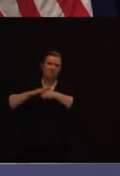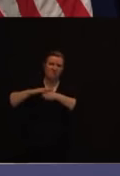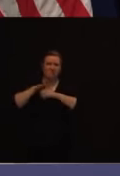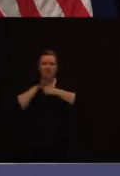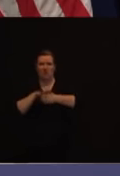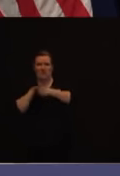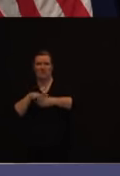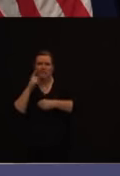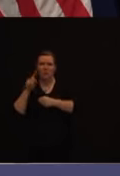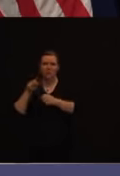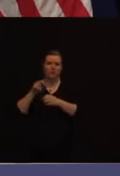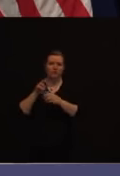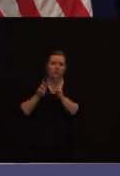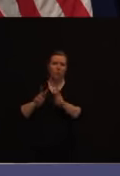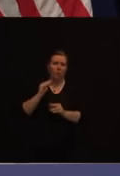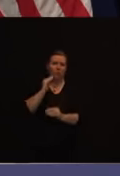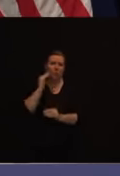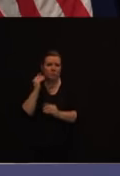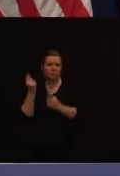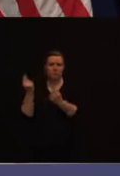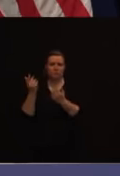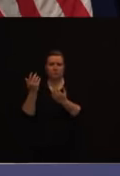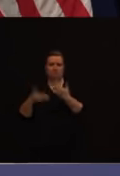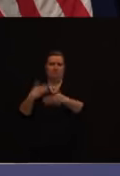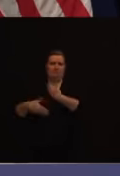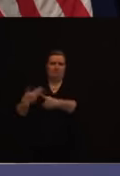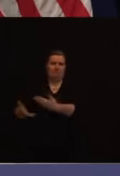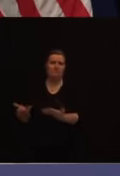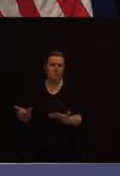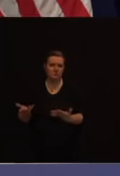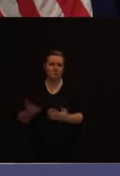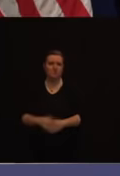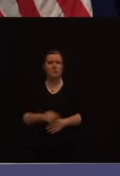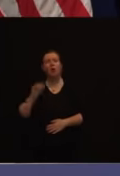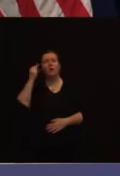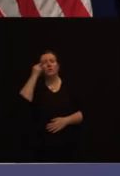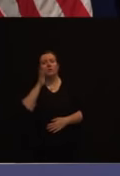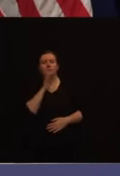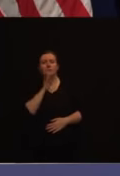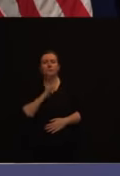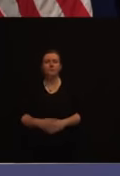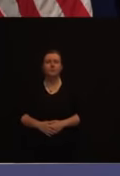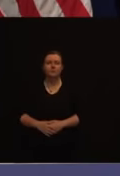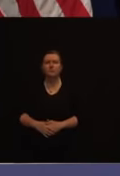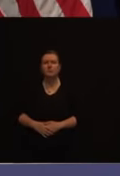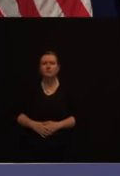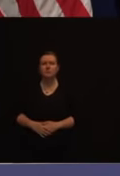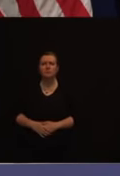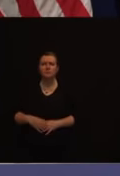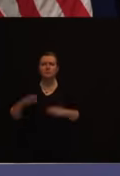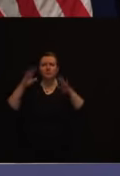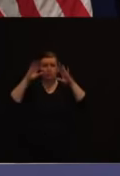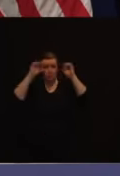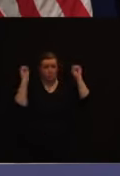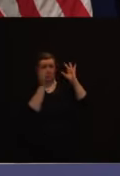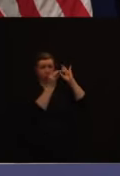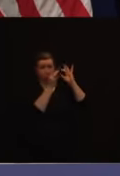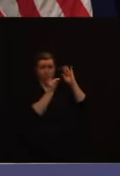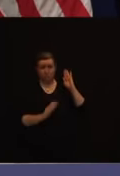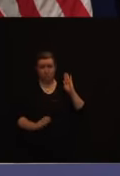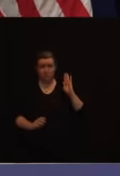Is that it? I don't want to put words in the president's mouth, so I can't say that I said, "Can you give us X?" and he said,